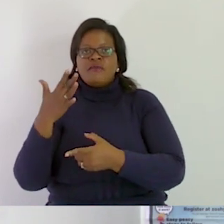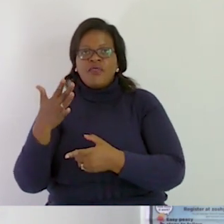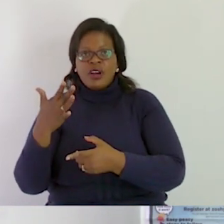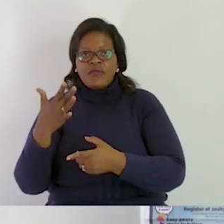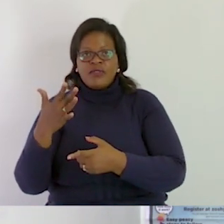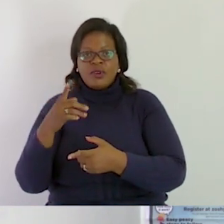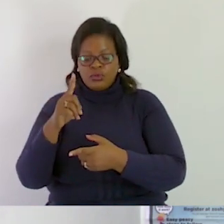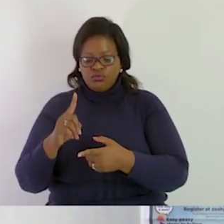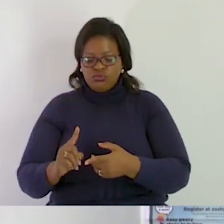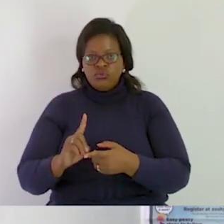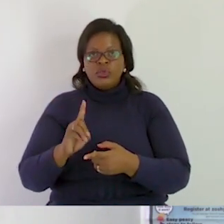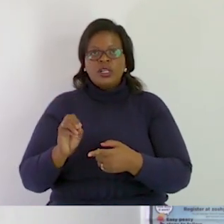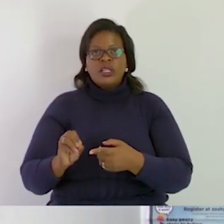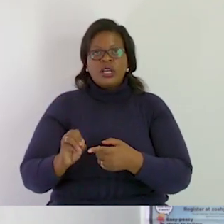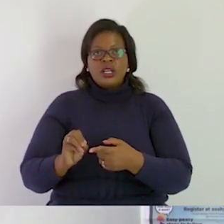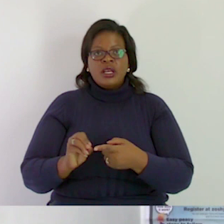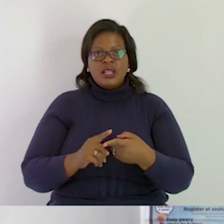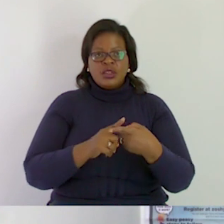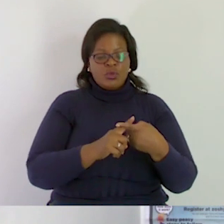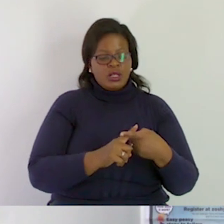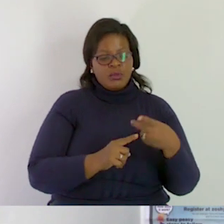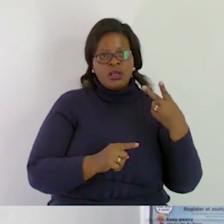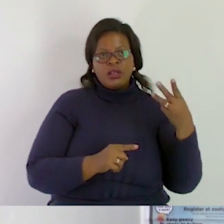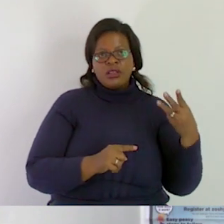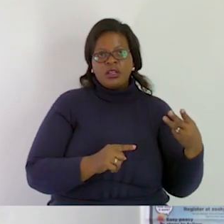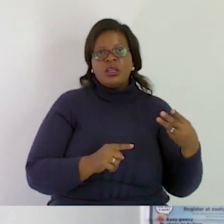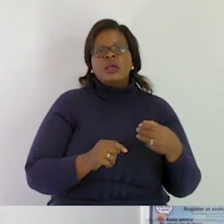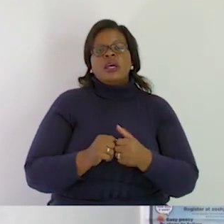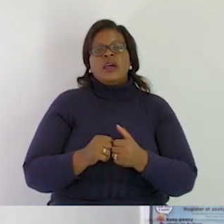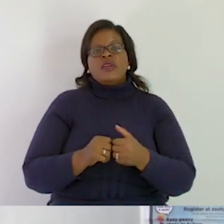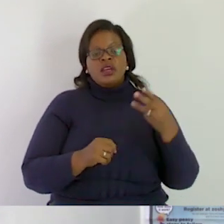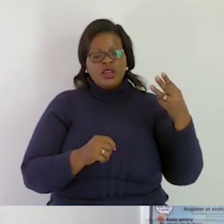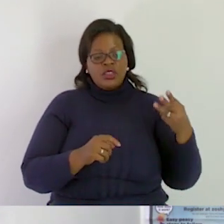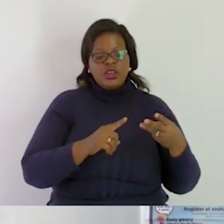And then guess what? We have an easy number there to continue. Then